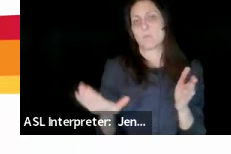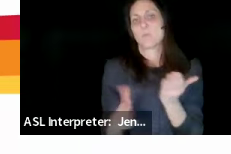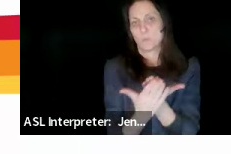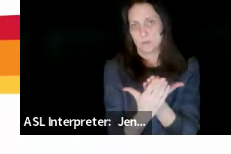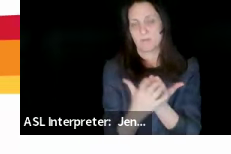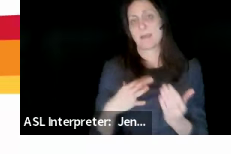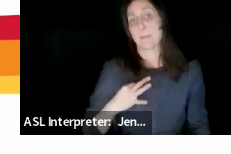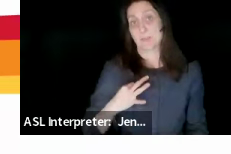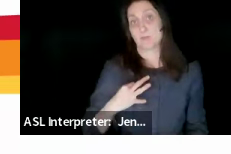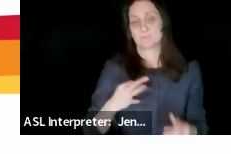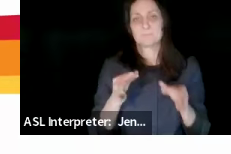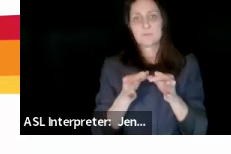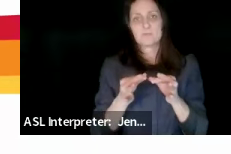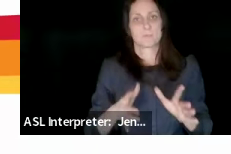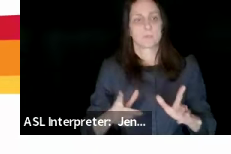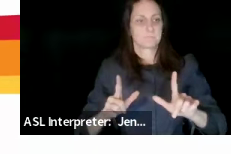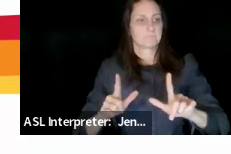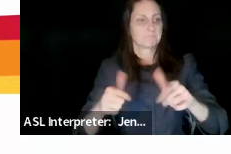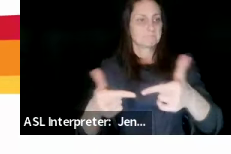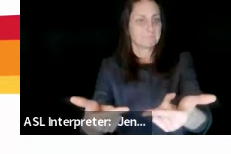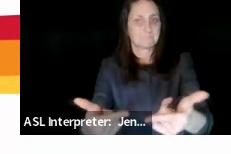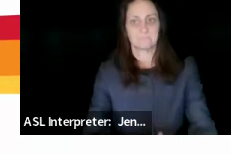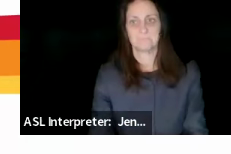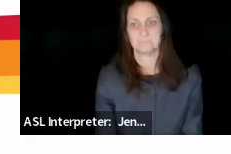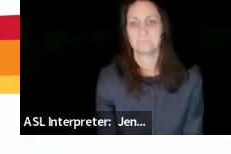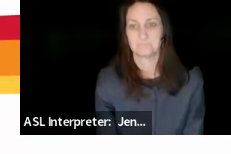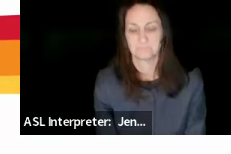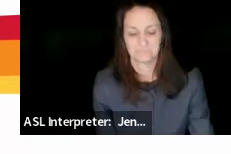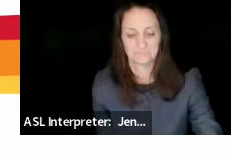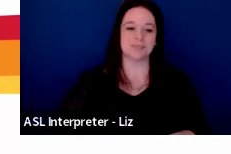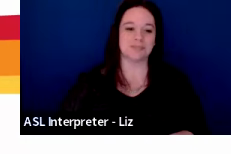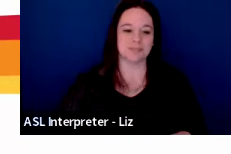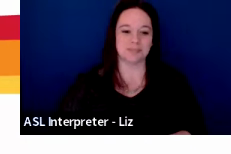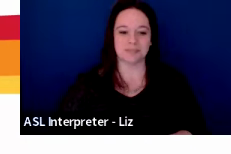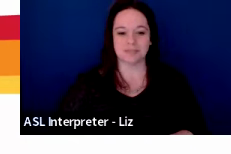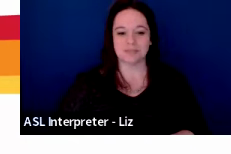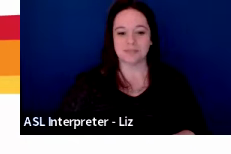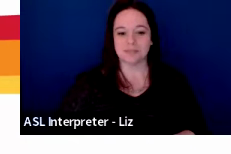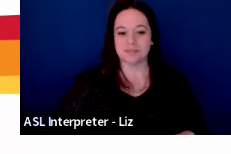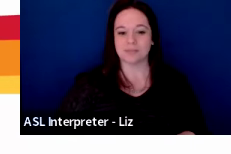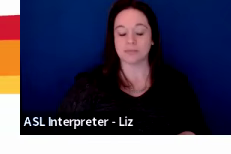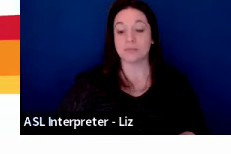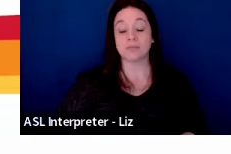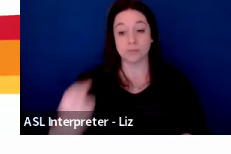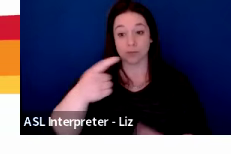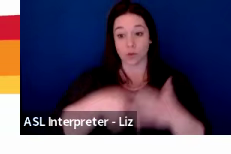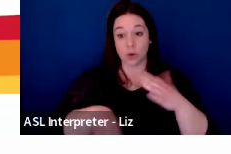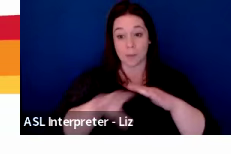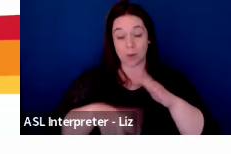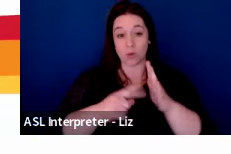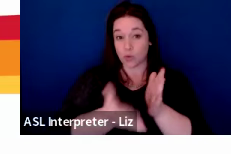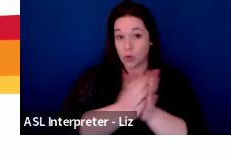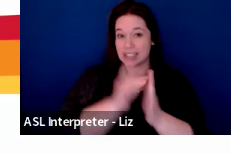applications. Remember that the indirect costs are based on the amount that you're requesting, not the total project cost. We see that